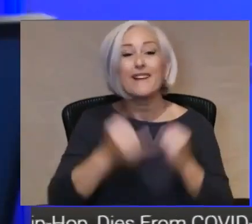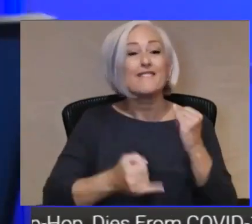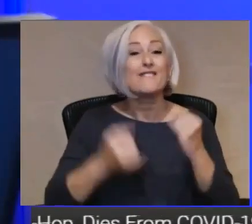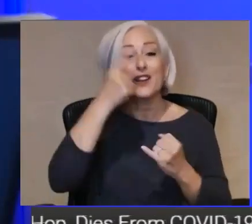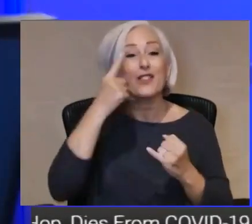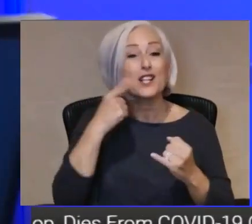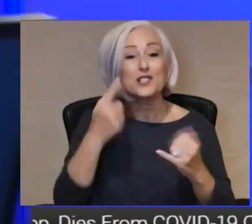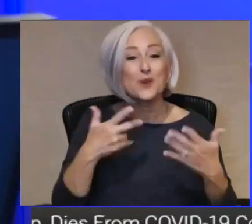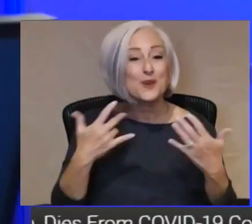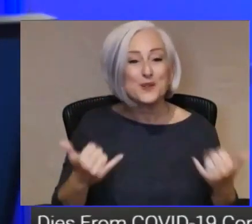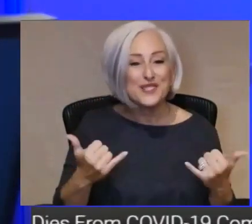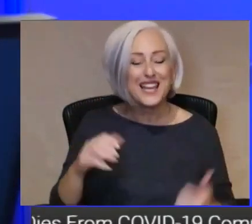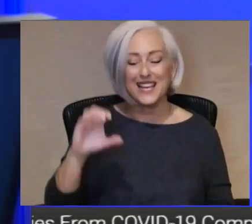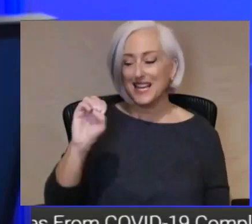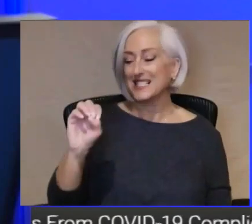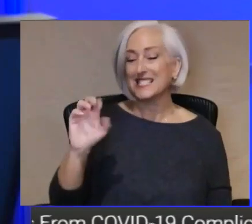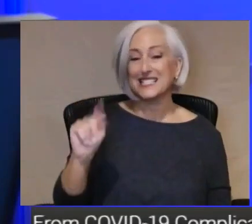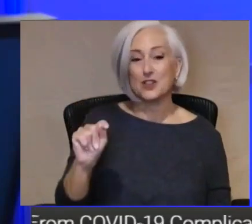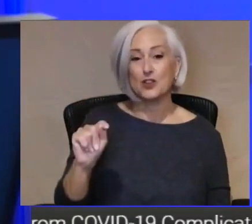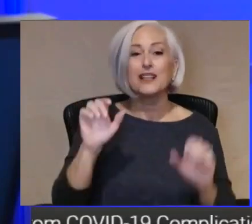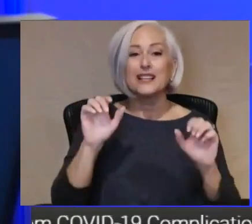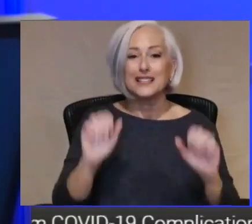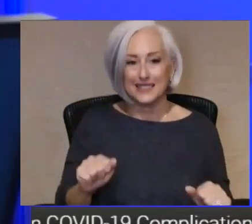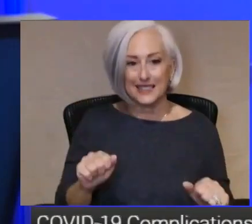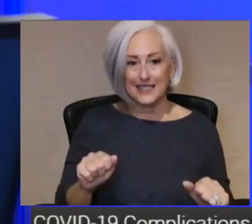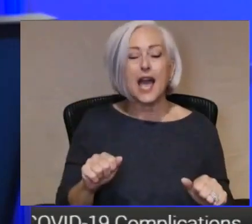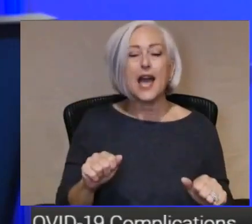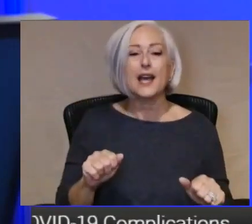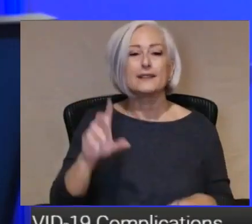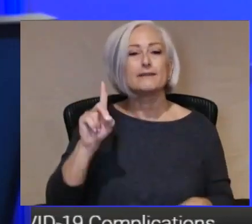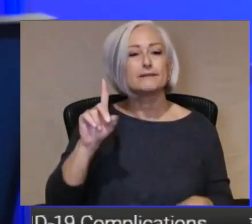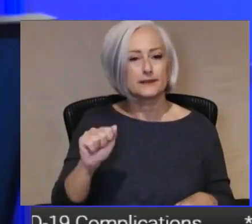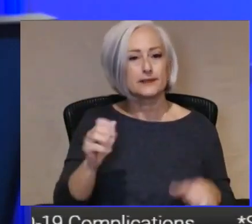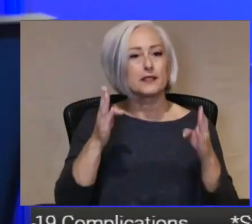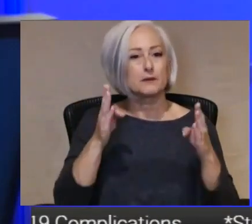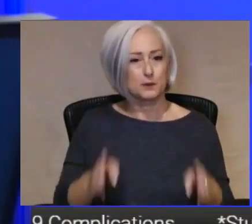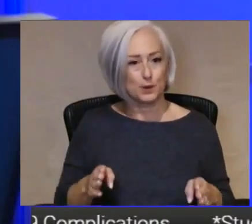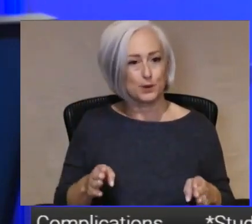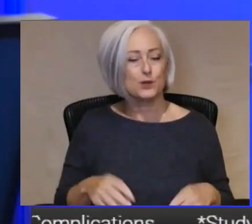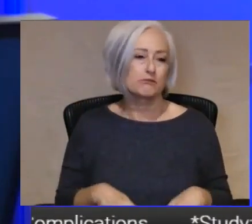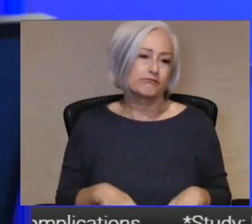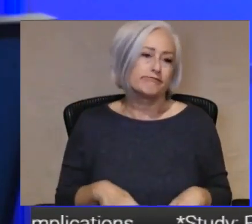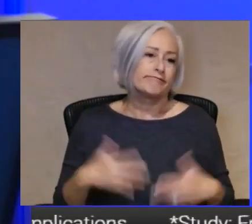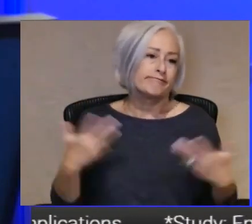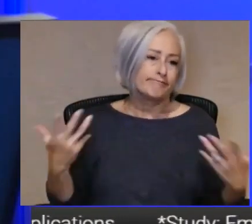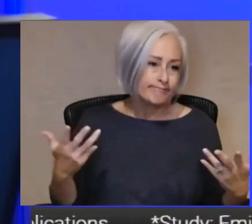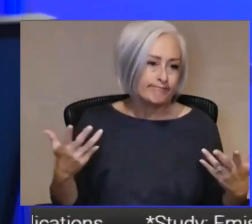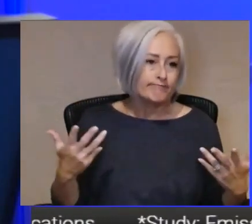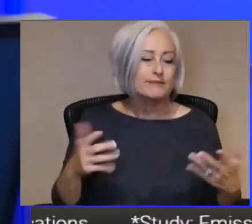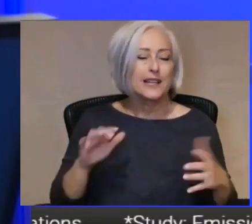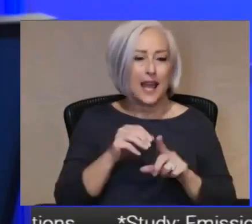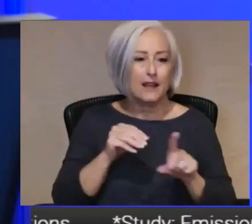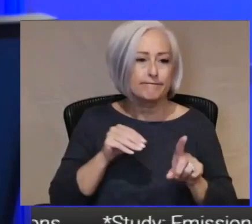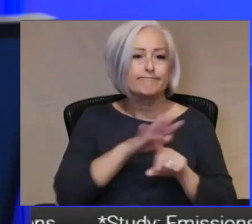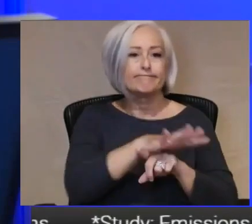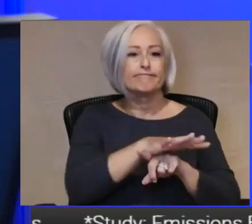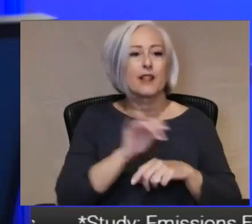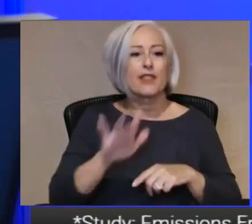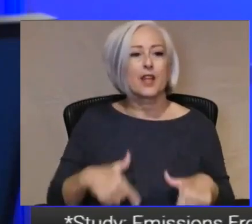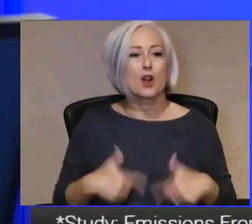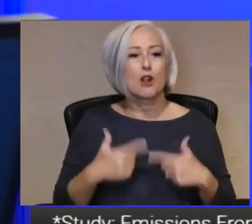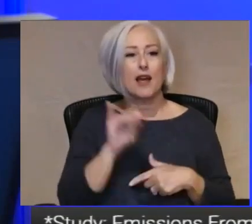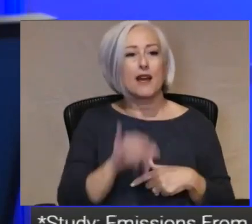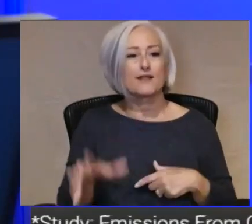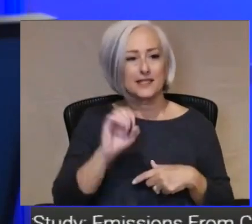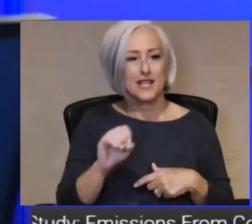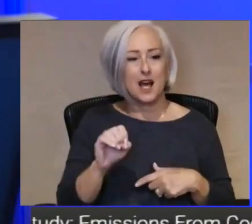essential tremor can be disabling. It can really affect patients' lifestyle. We had deep brain stimulation that was approved over 25